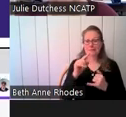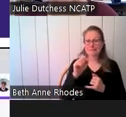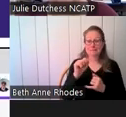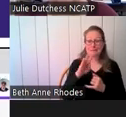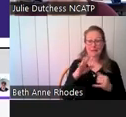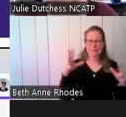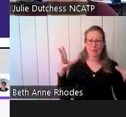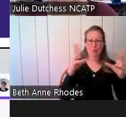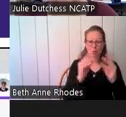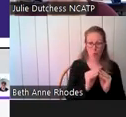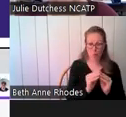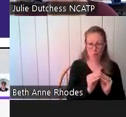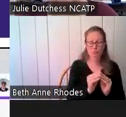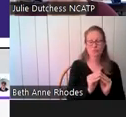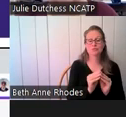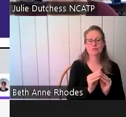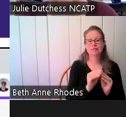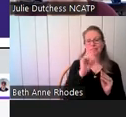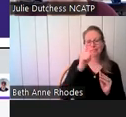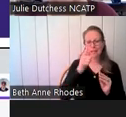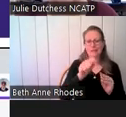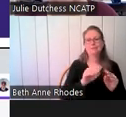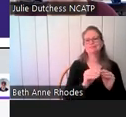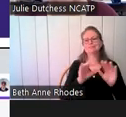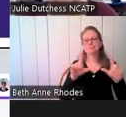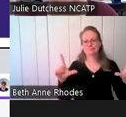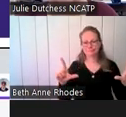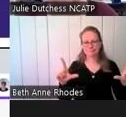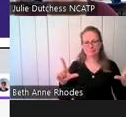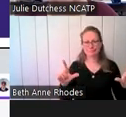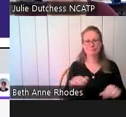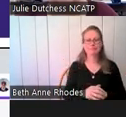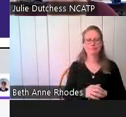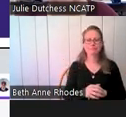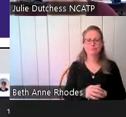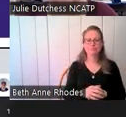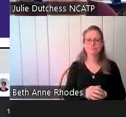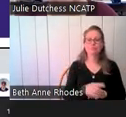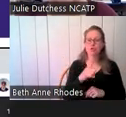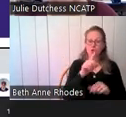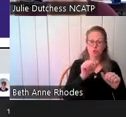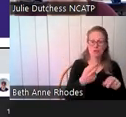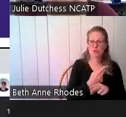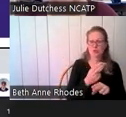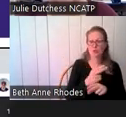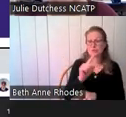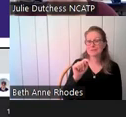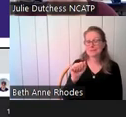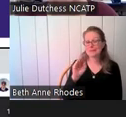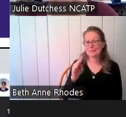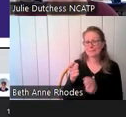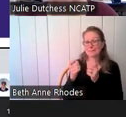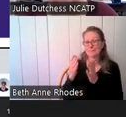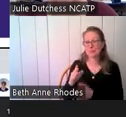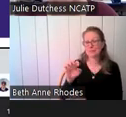Now I can close the tab and easily reopen it the next time I need it. You can also save a resource right from your current tab using the Tab Manager extension